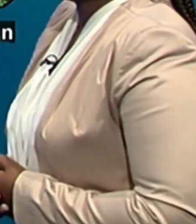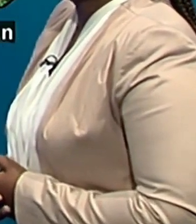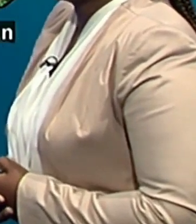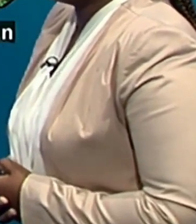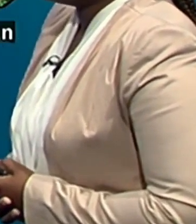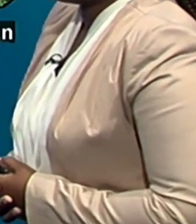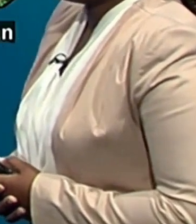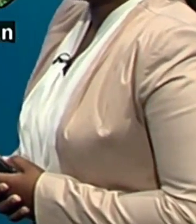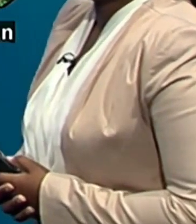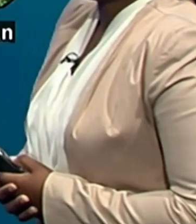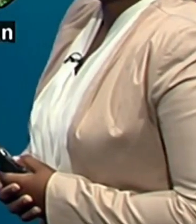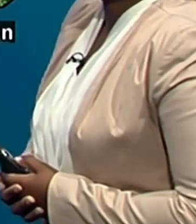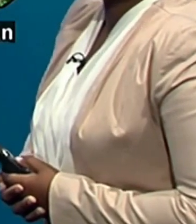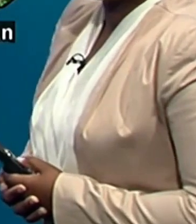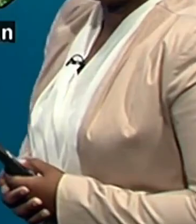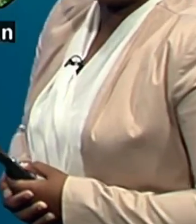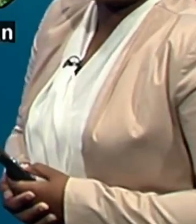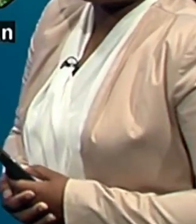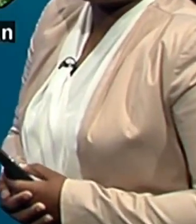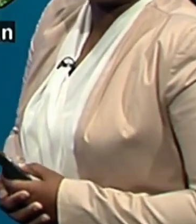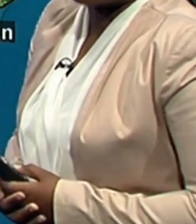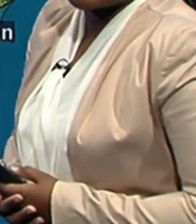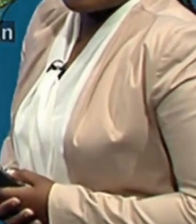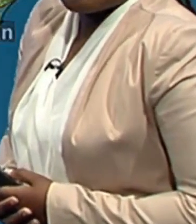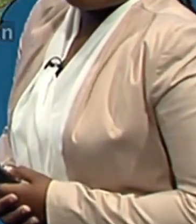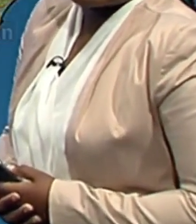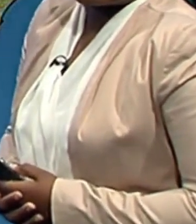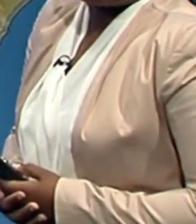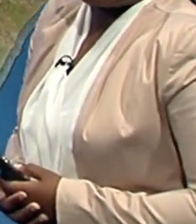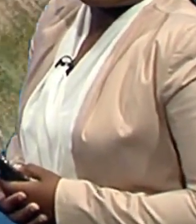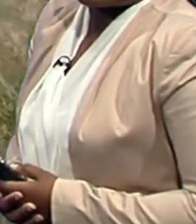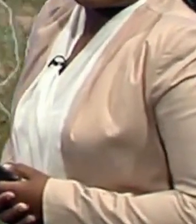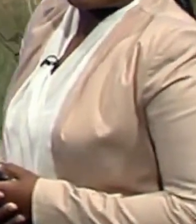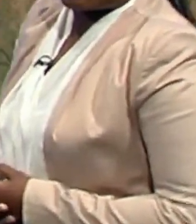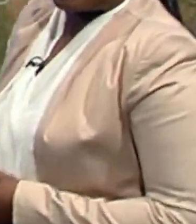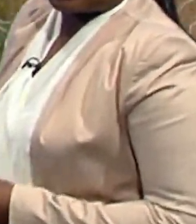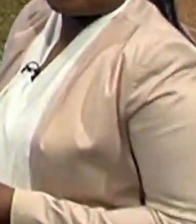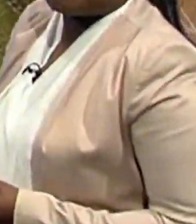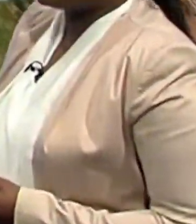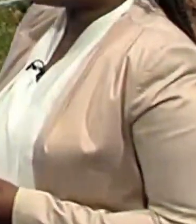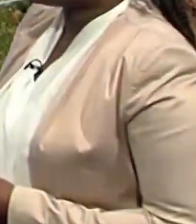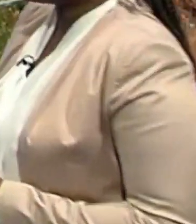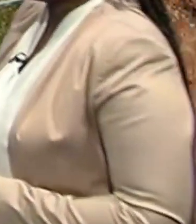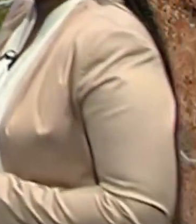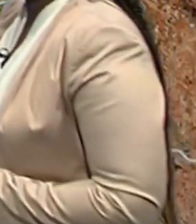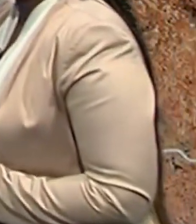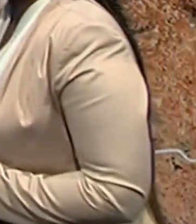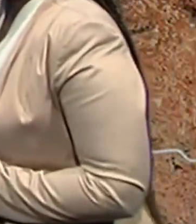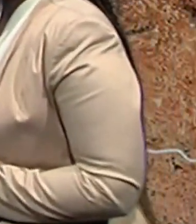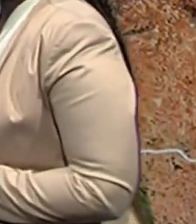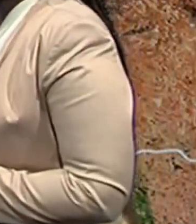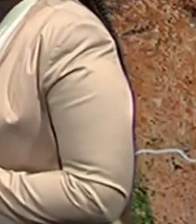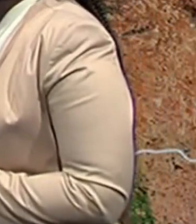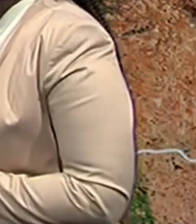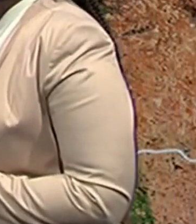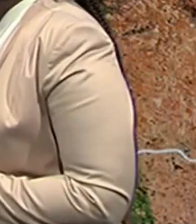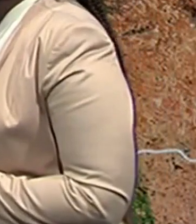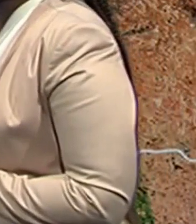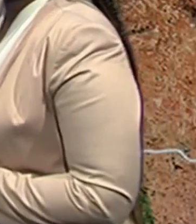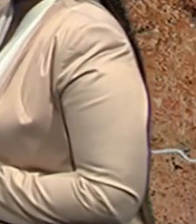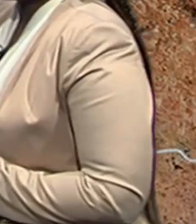ka kwa Limpopo le dikarolo dingwe tsa province ya Gauteng mme re lebelela digrata tsa rona tsa di-temperature tsa maemo a bosa ga lebelela